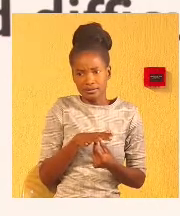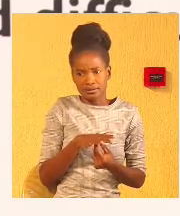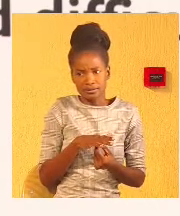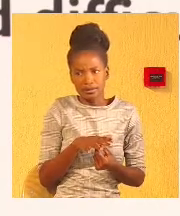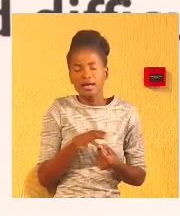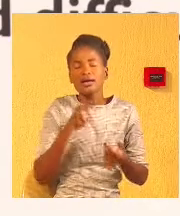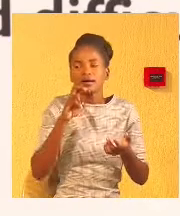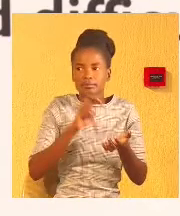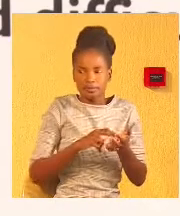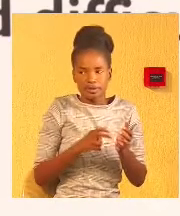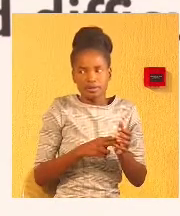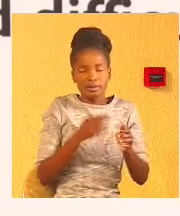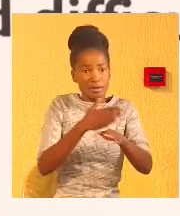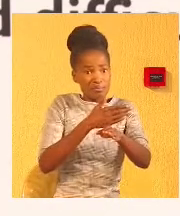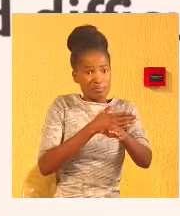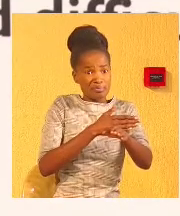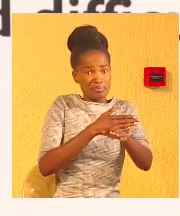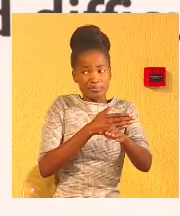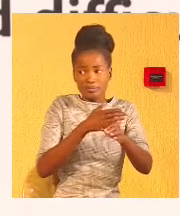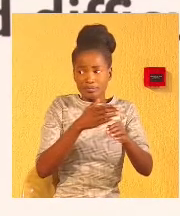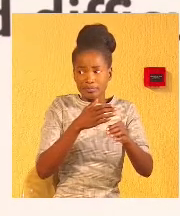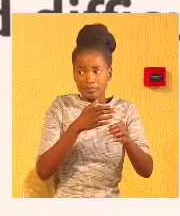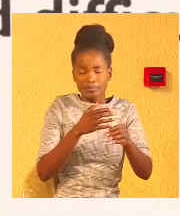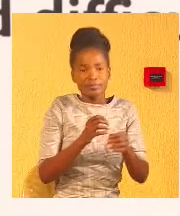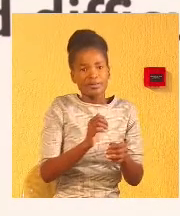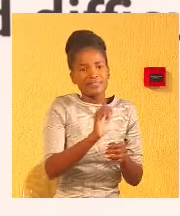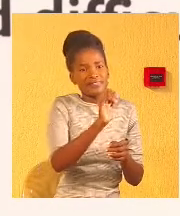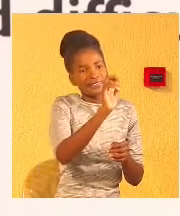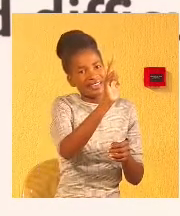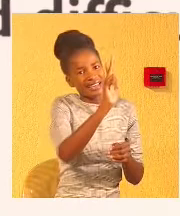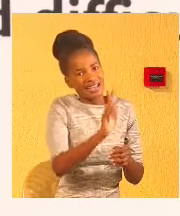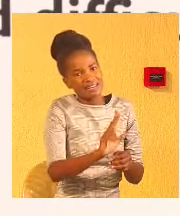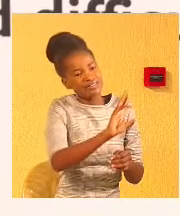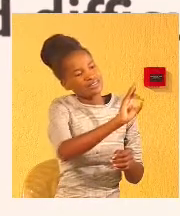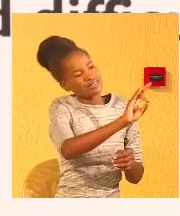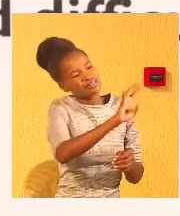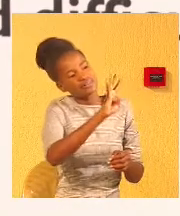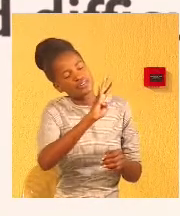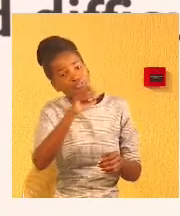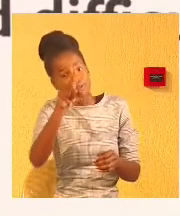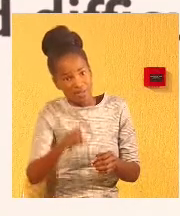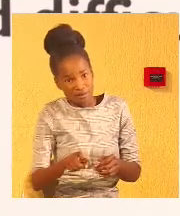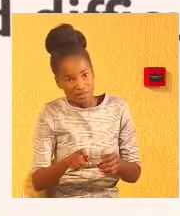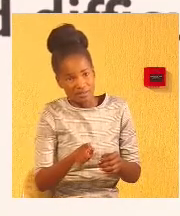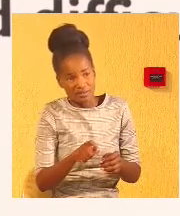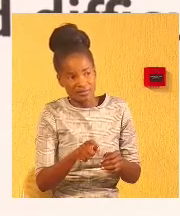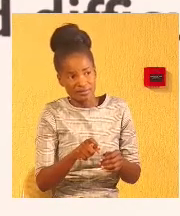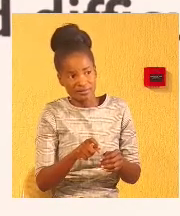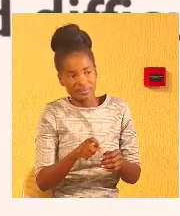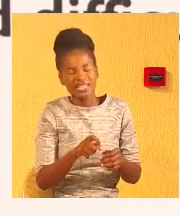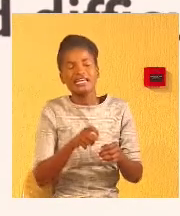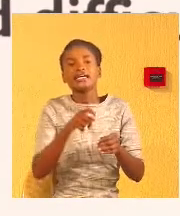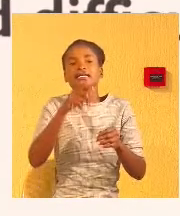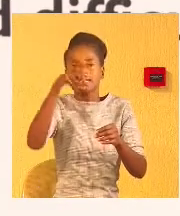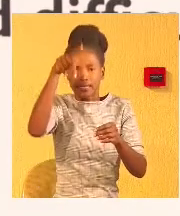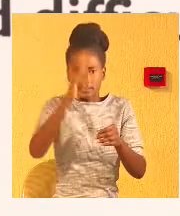it means on top of the already food insecure people that you have, or that you